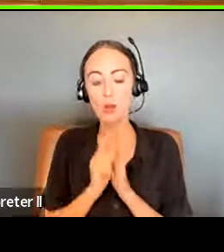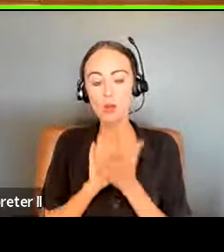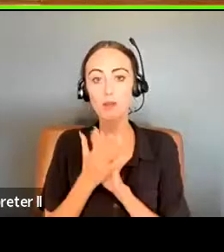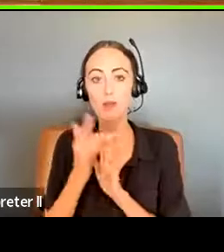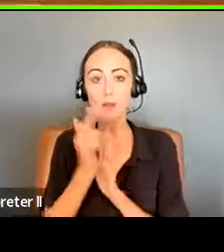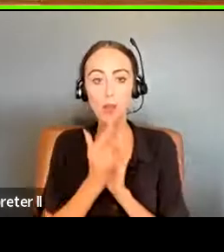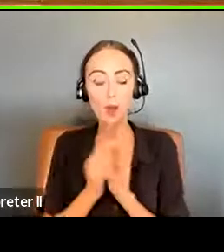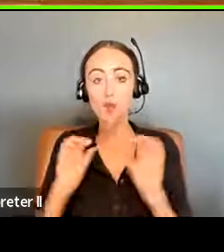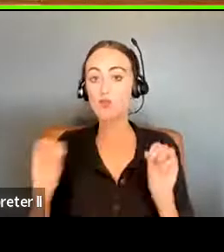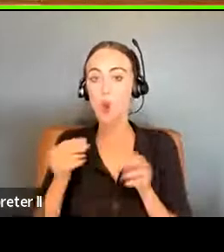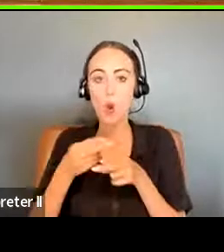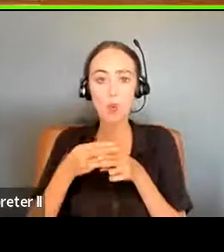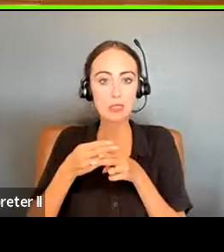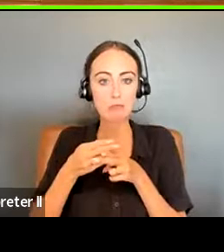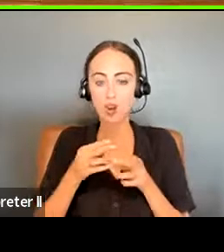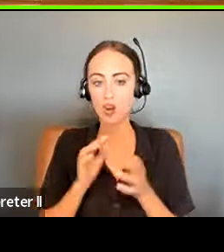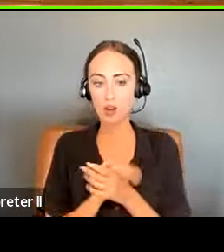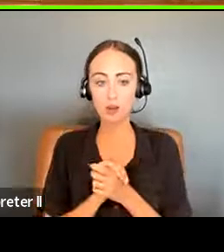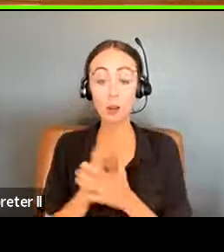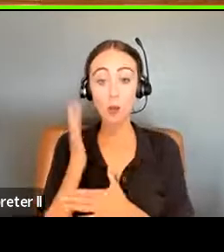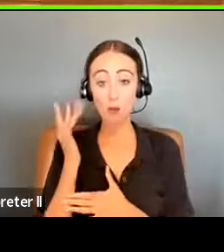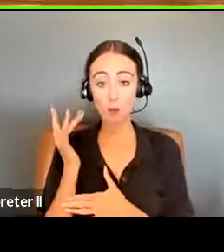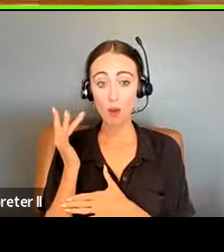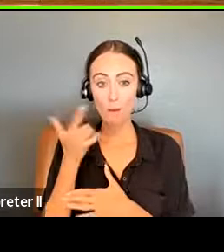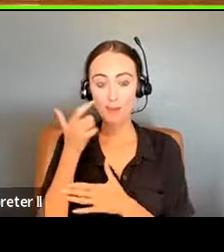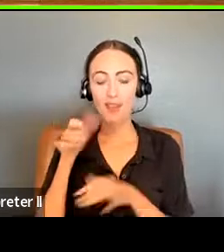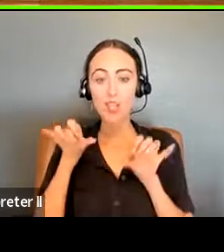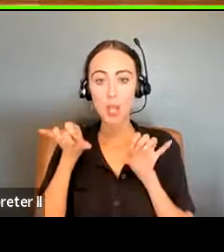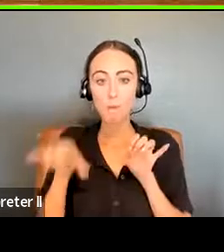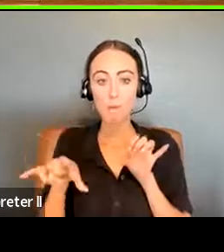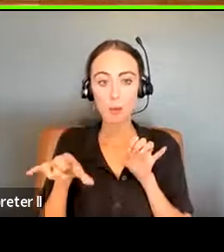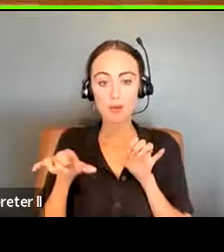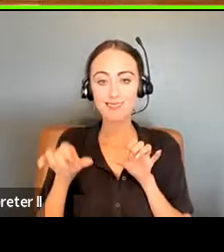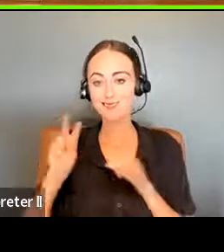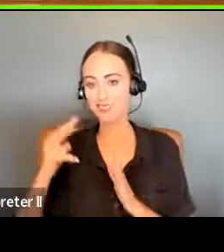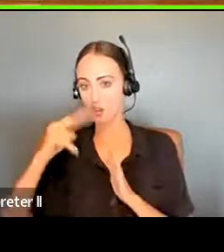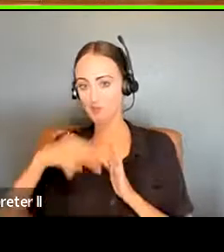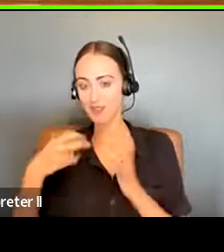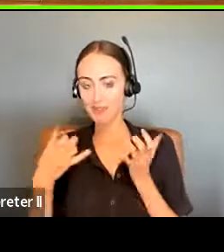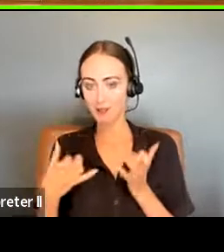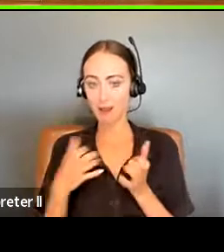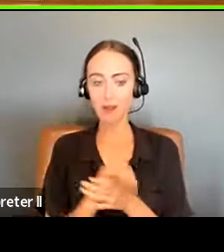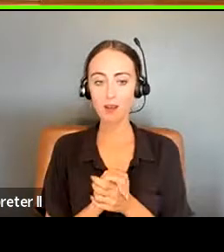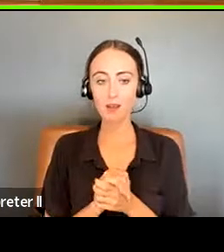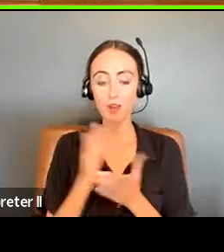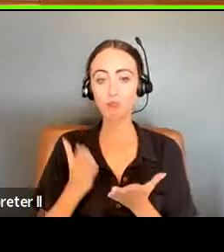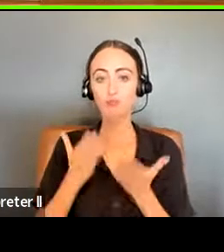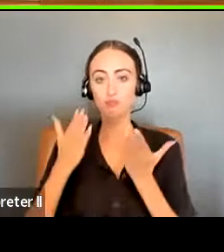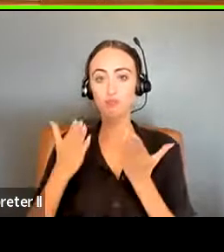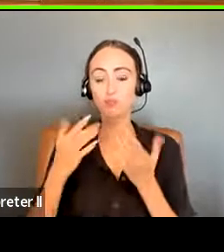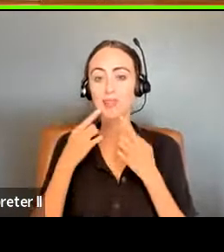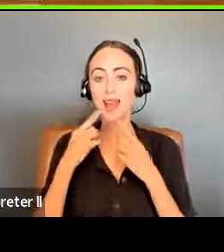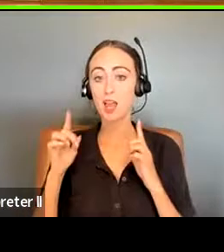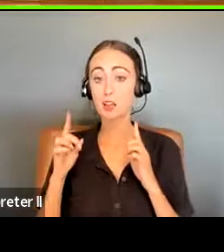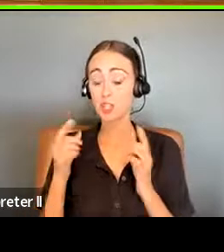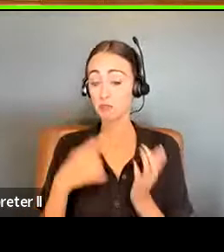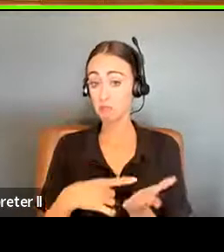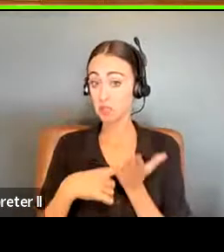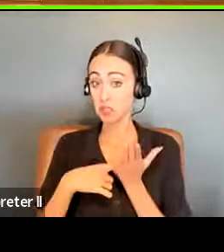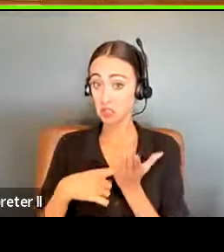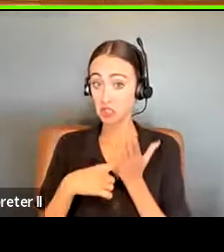no temporary that will move along with this because the permanent got second reading today. I move the declaration. Is there